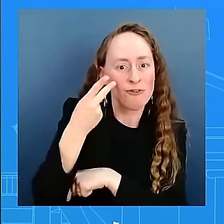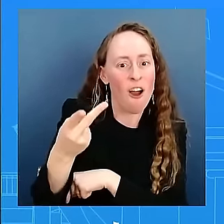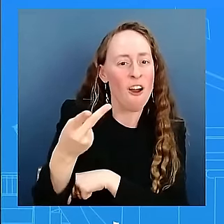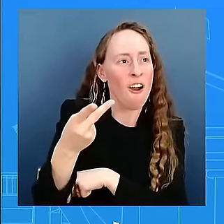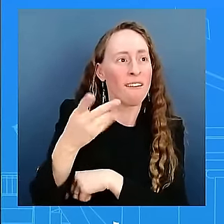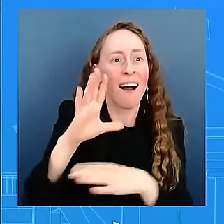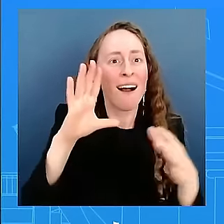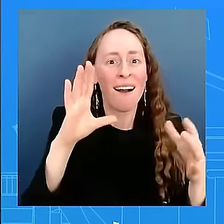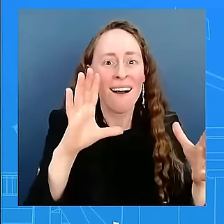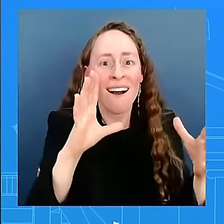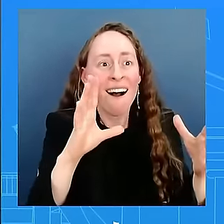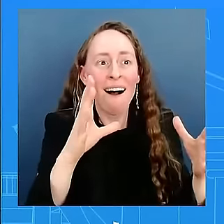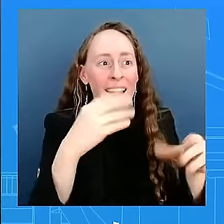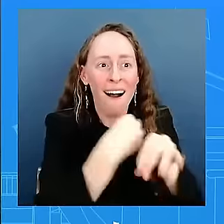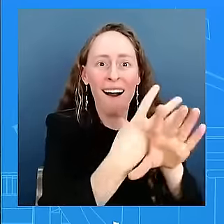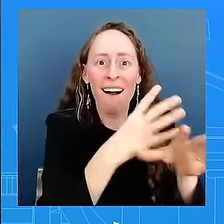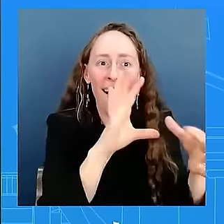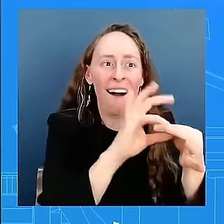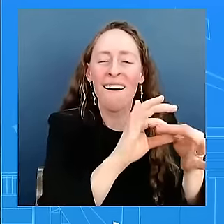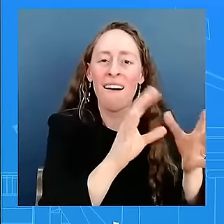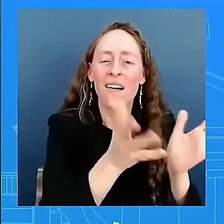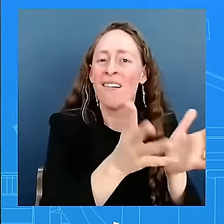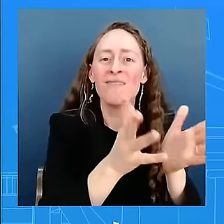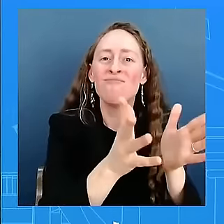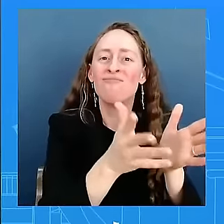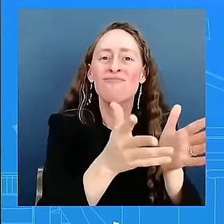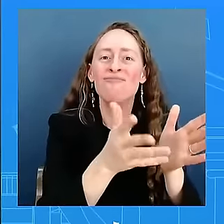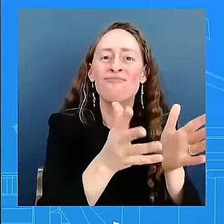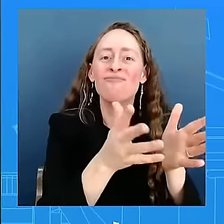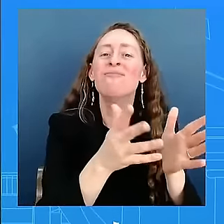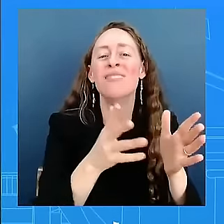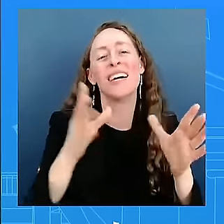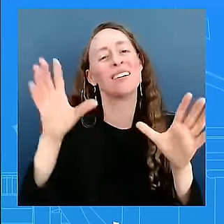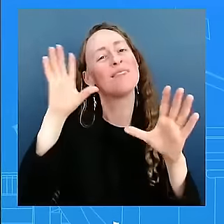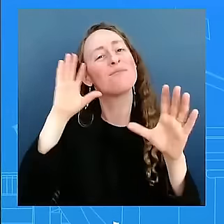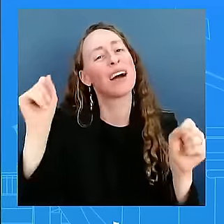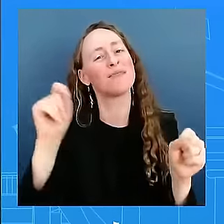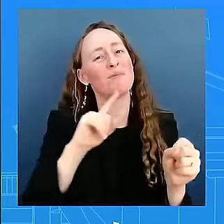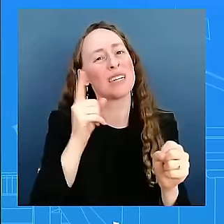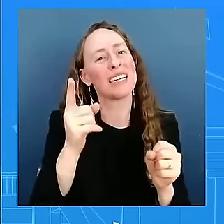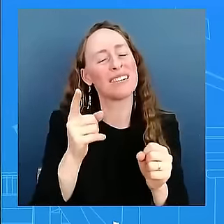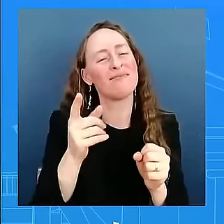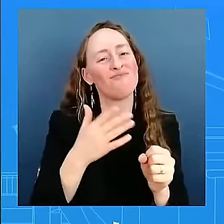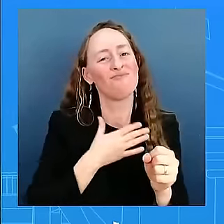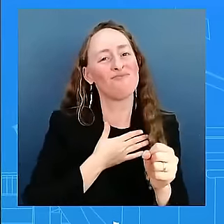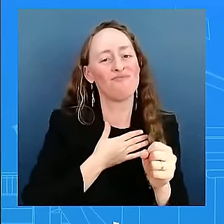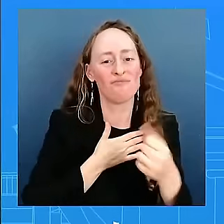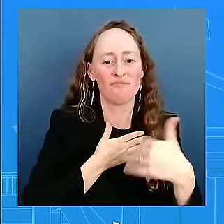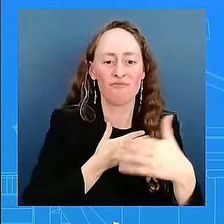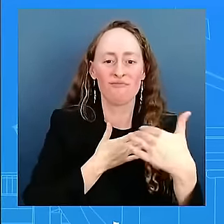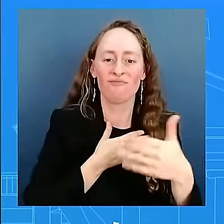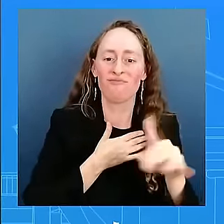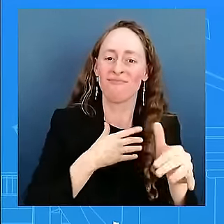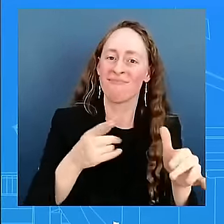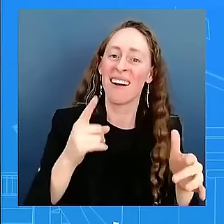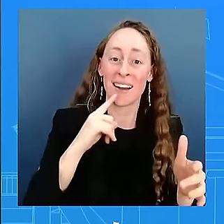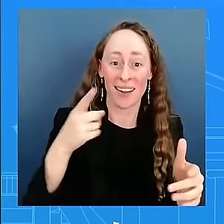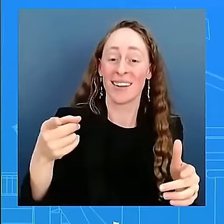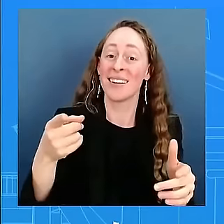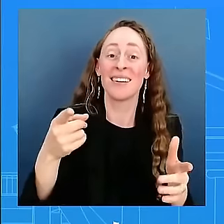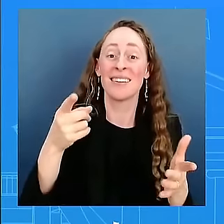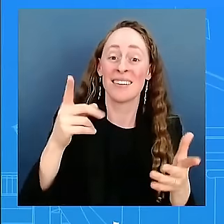president and he also got to reminisce on the fact that they were both pallbearers together at John McCain's John McCain's